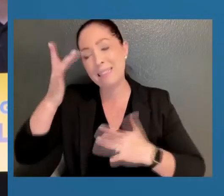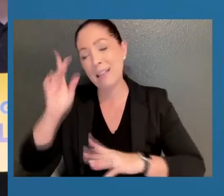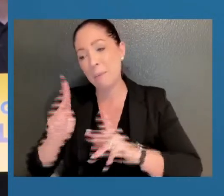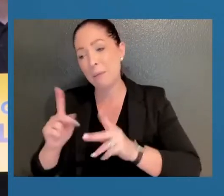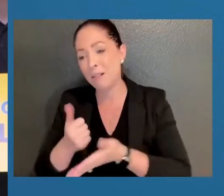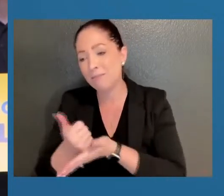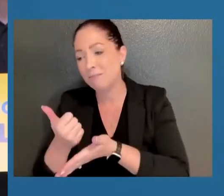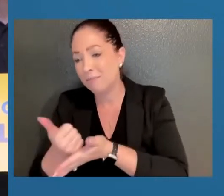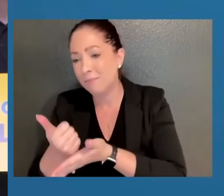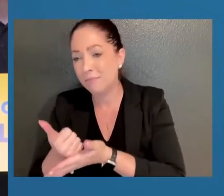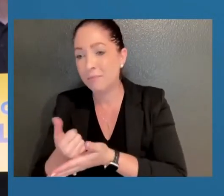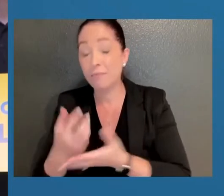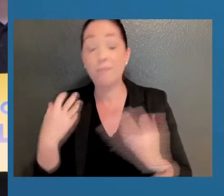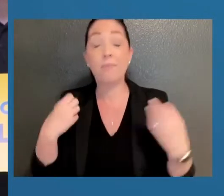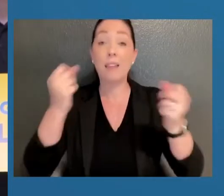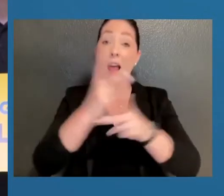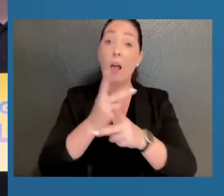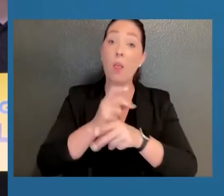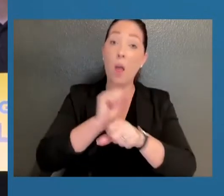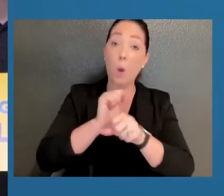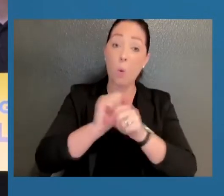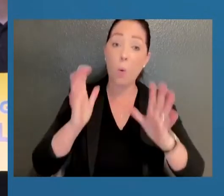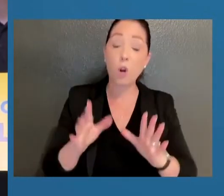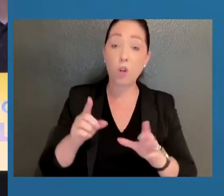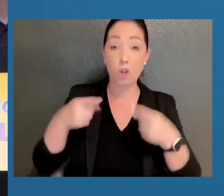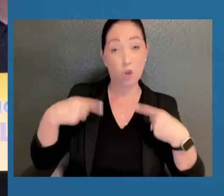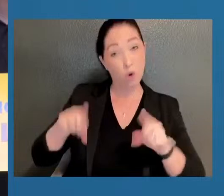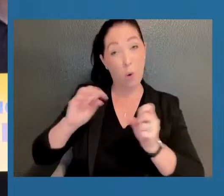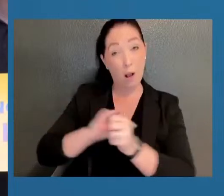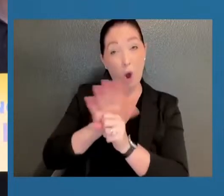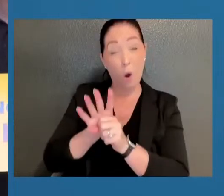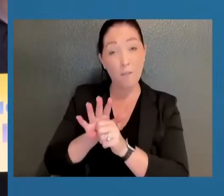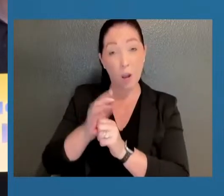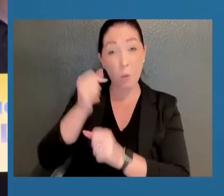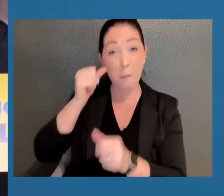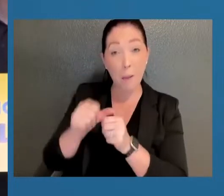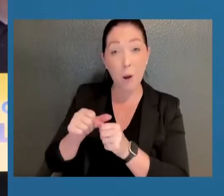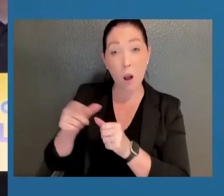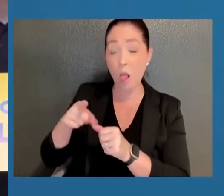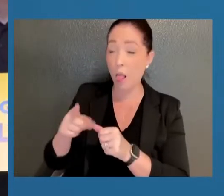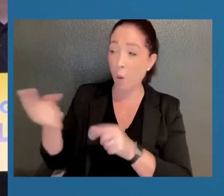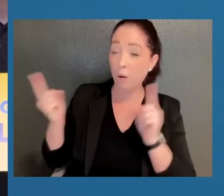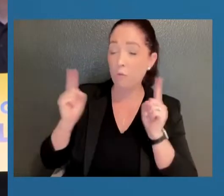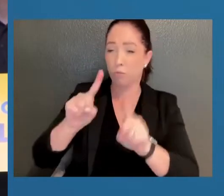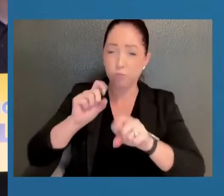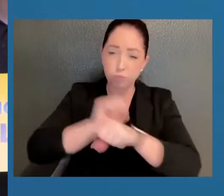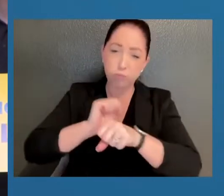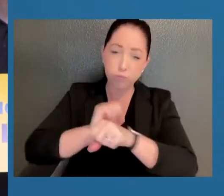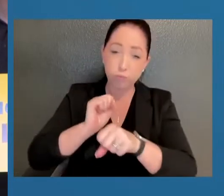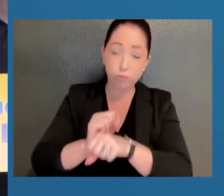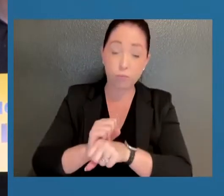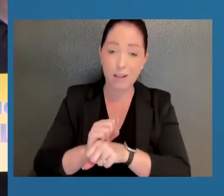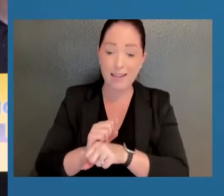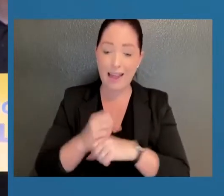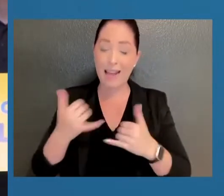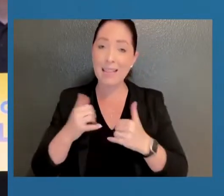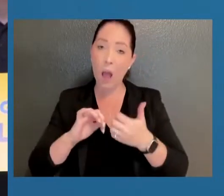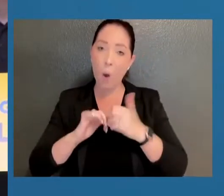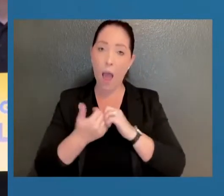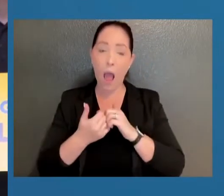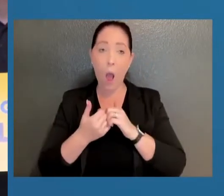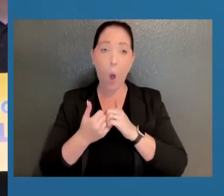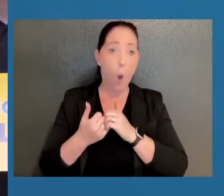workers, they put their lives on the line during COVID. And now, how are they rewarded? I'm sorry,